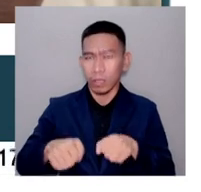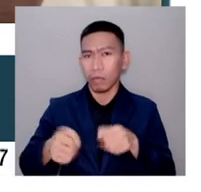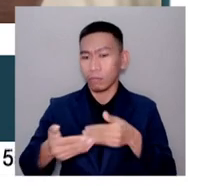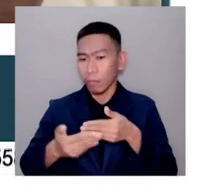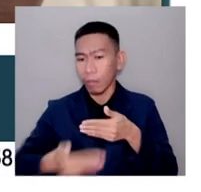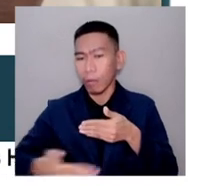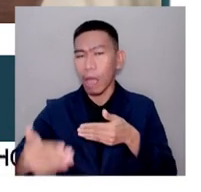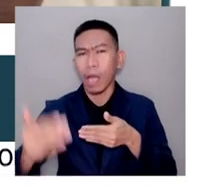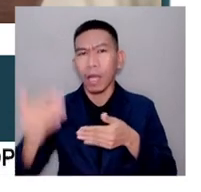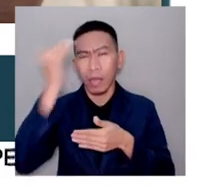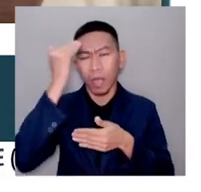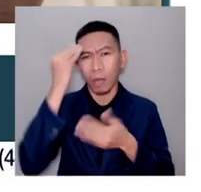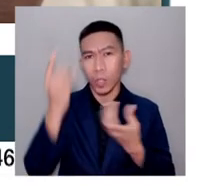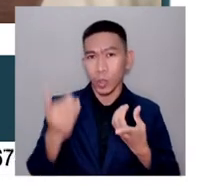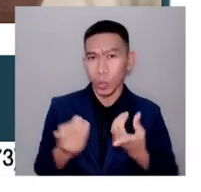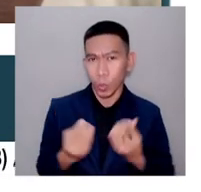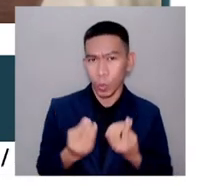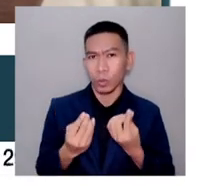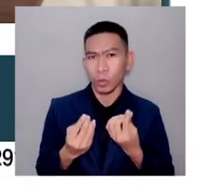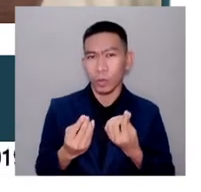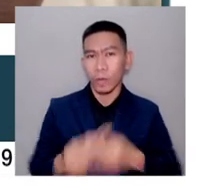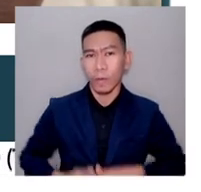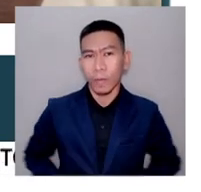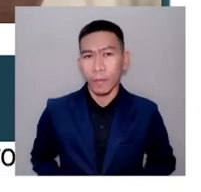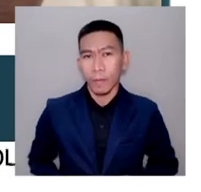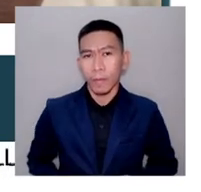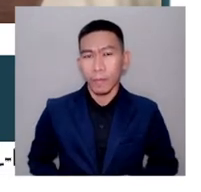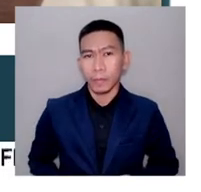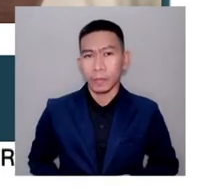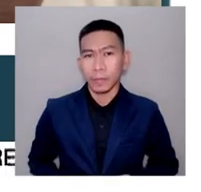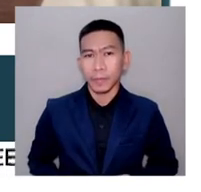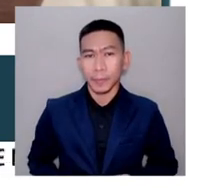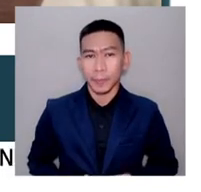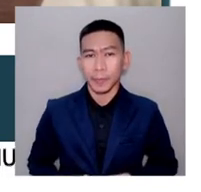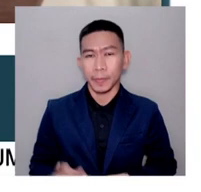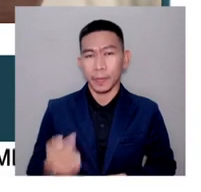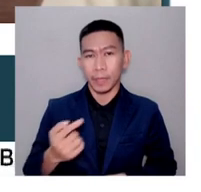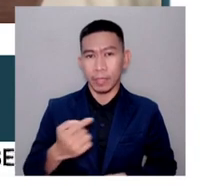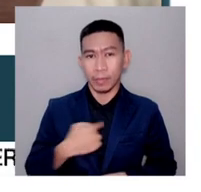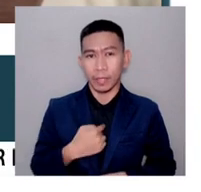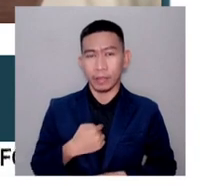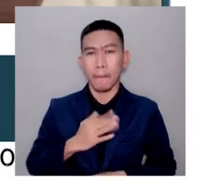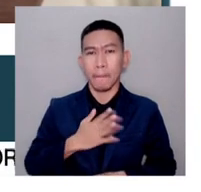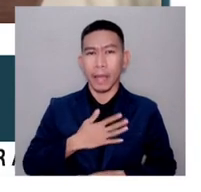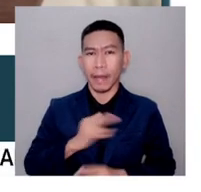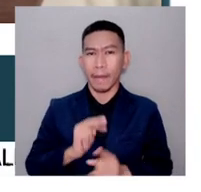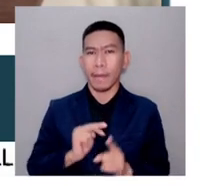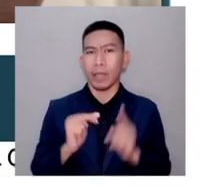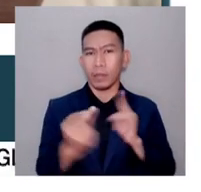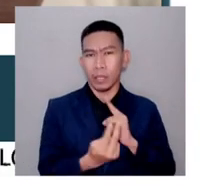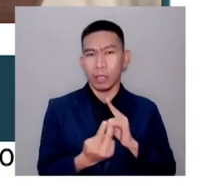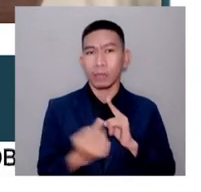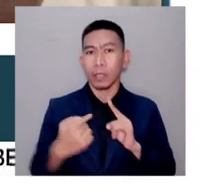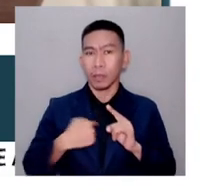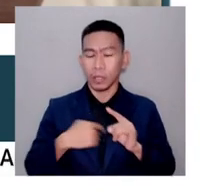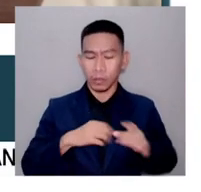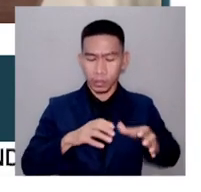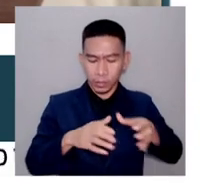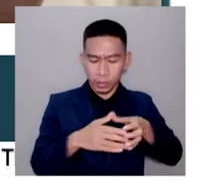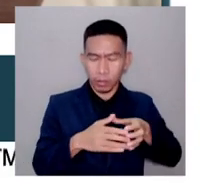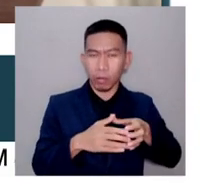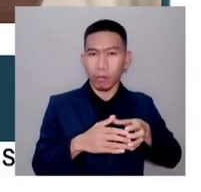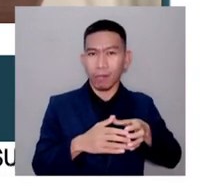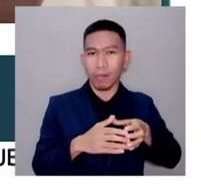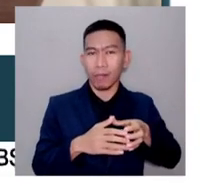Ano ang ating dapat gawin. At para sa akin, bilang opposition, hindi lang kami